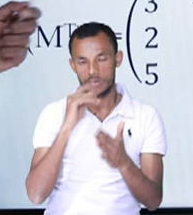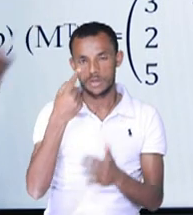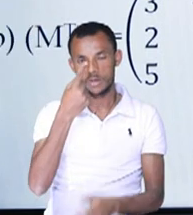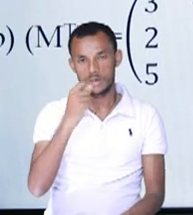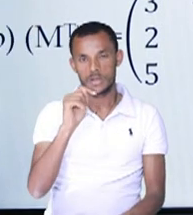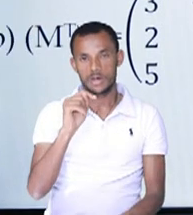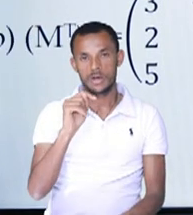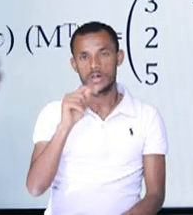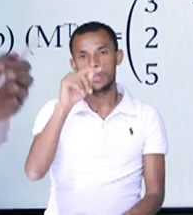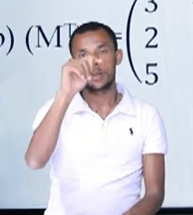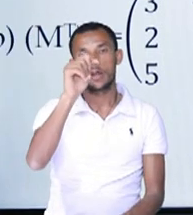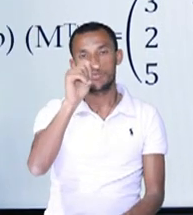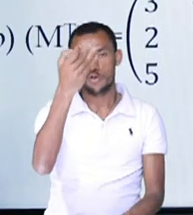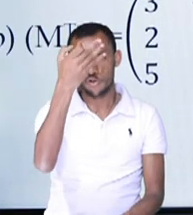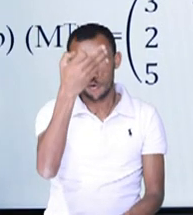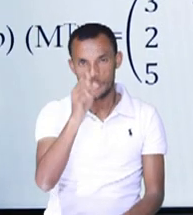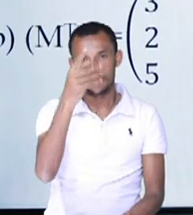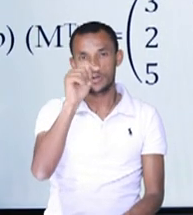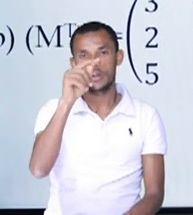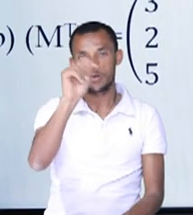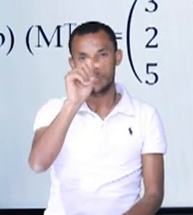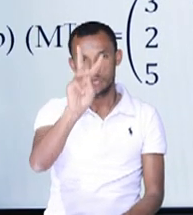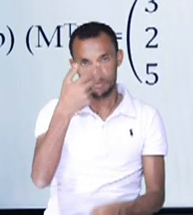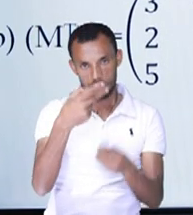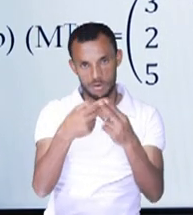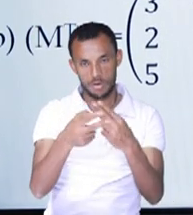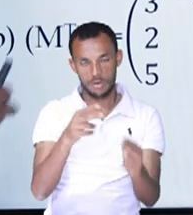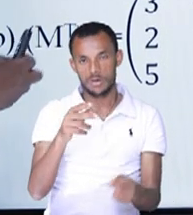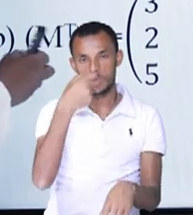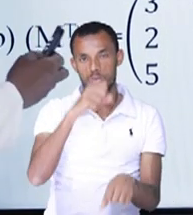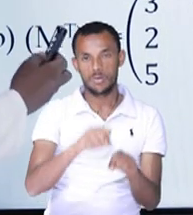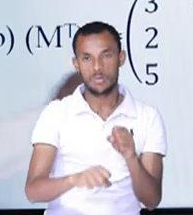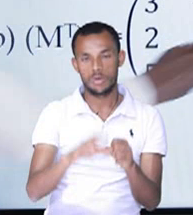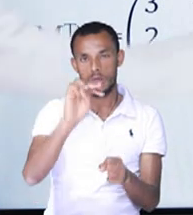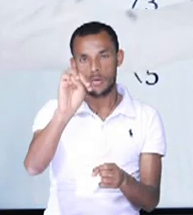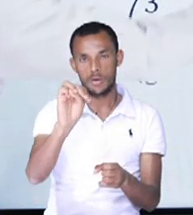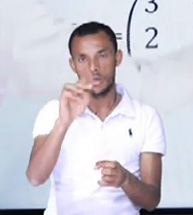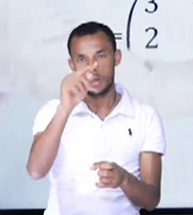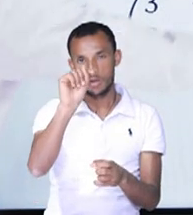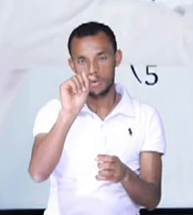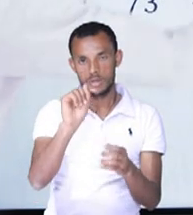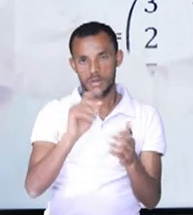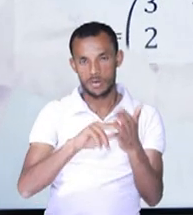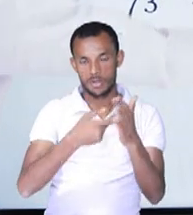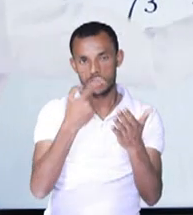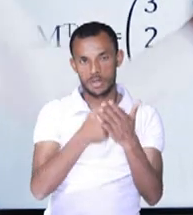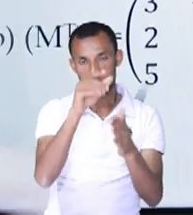of the transpose? We are taking 2 times. So M transpose, it was this